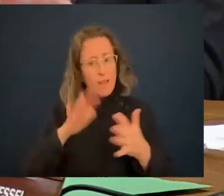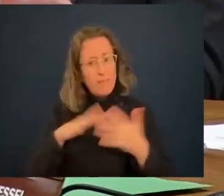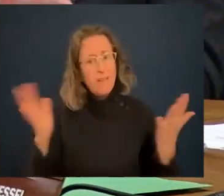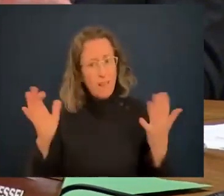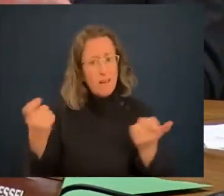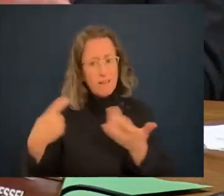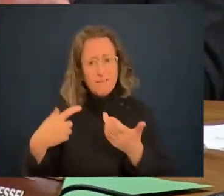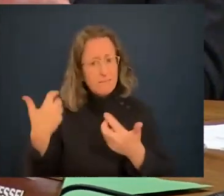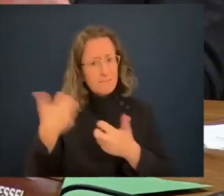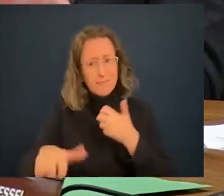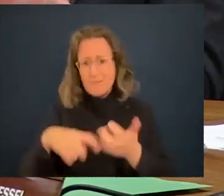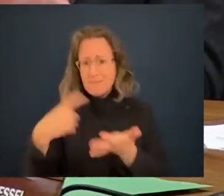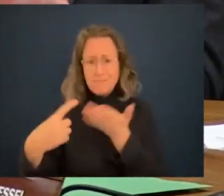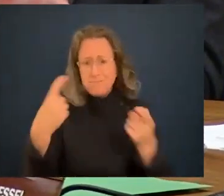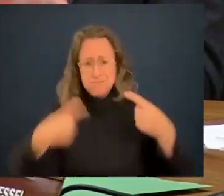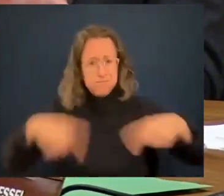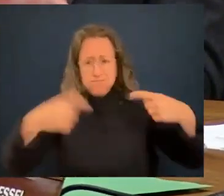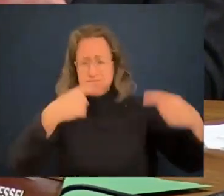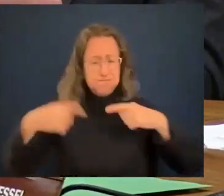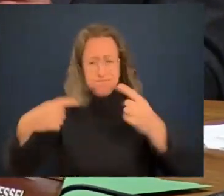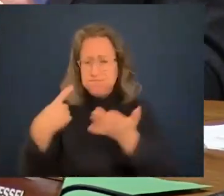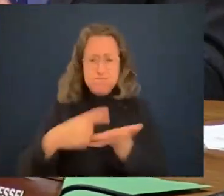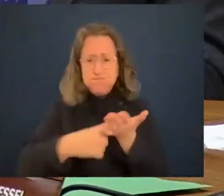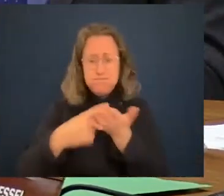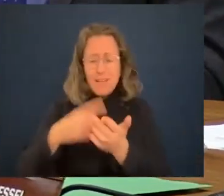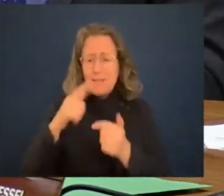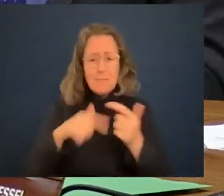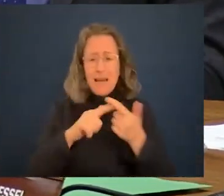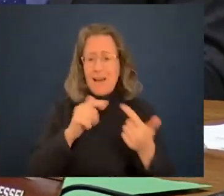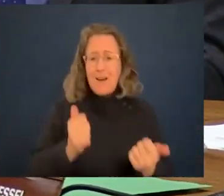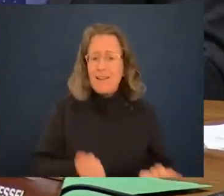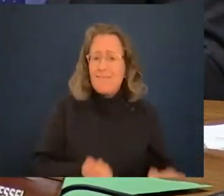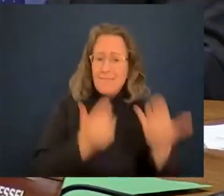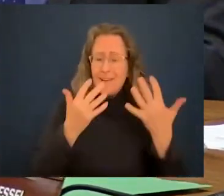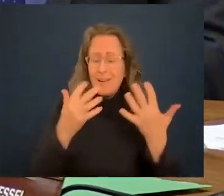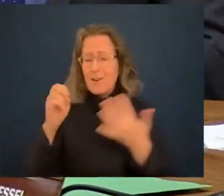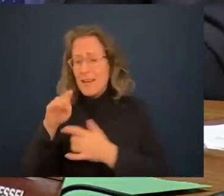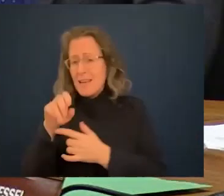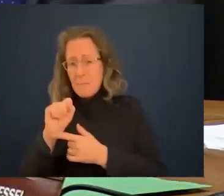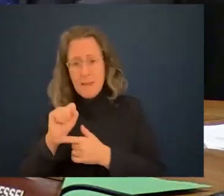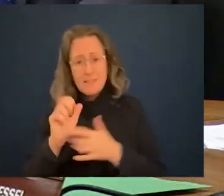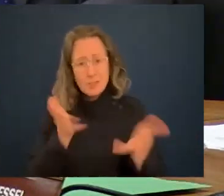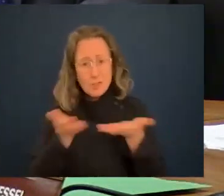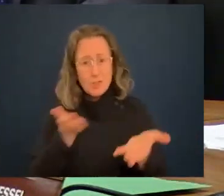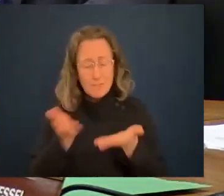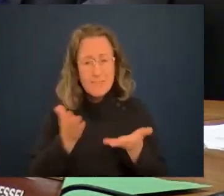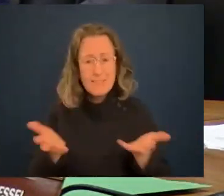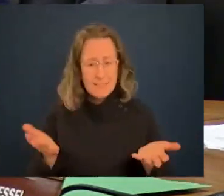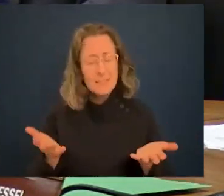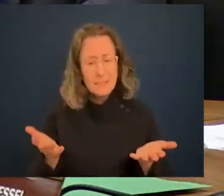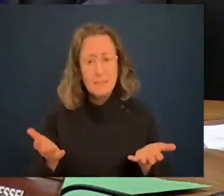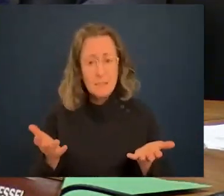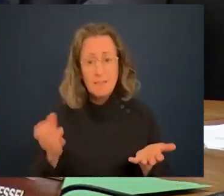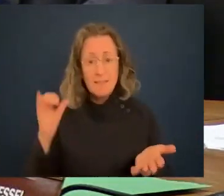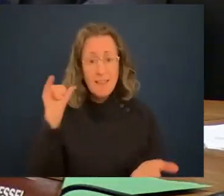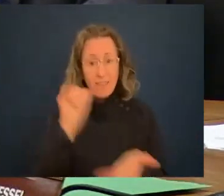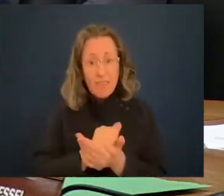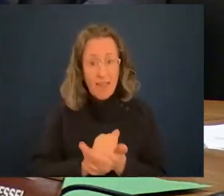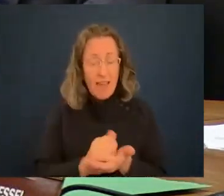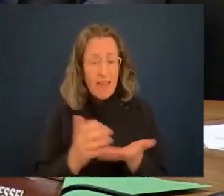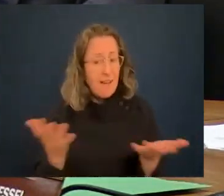EMS uh in the months to come that this is an element of the discussion that we are talking about not